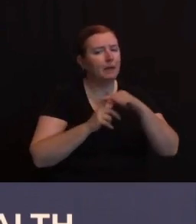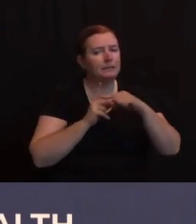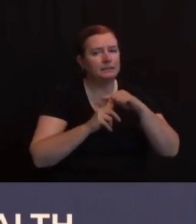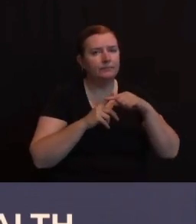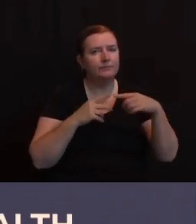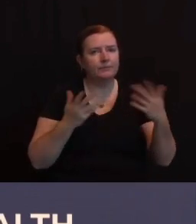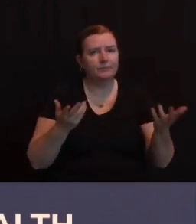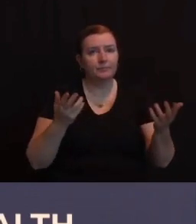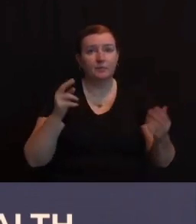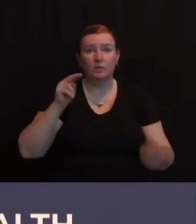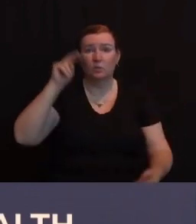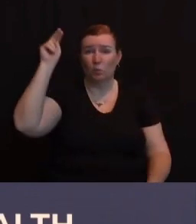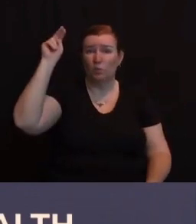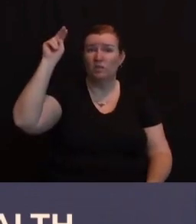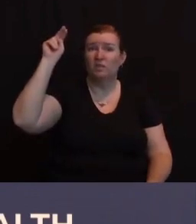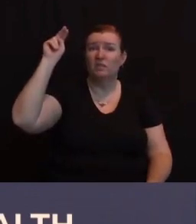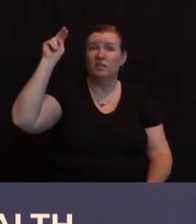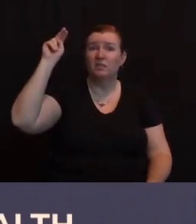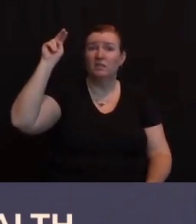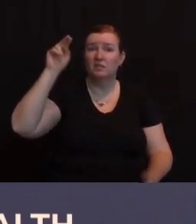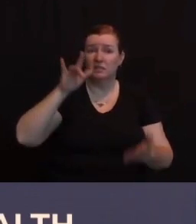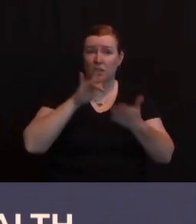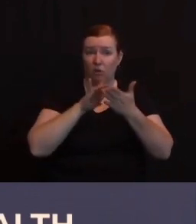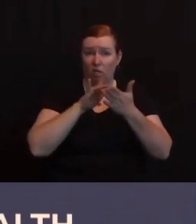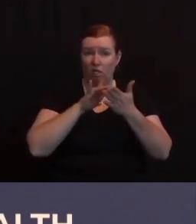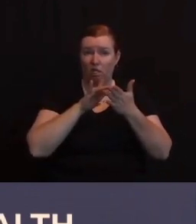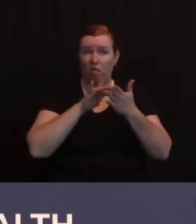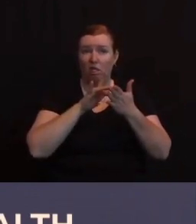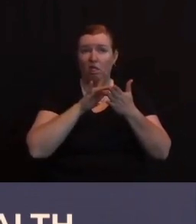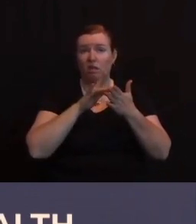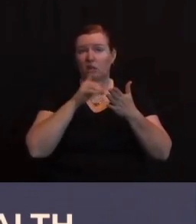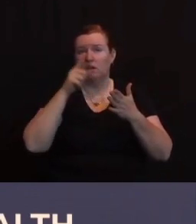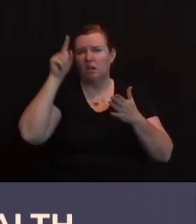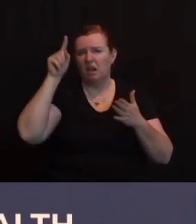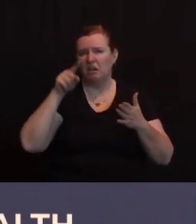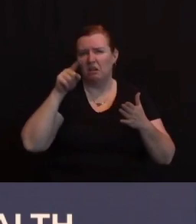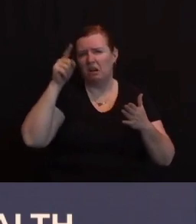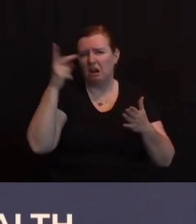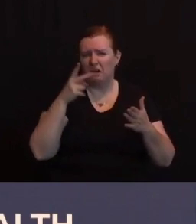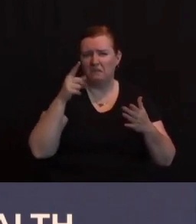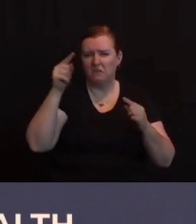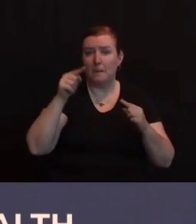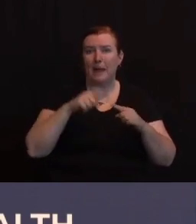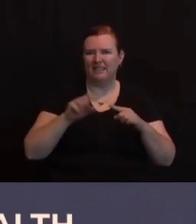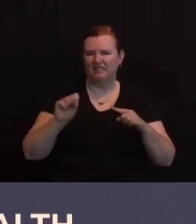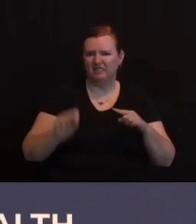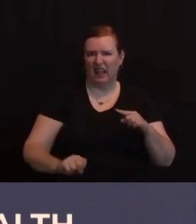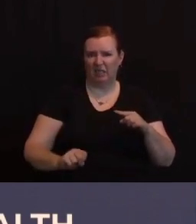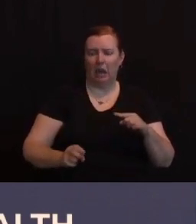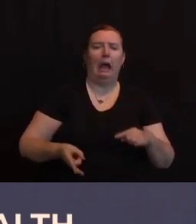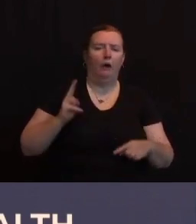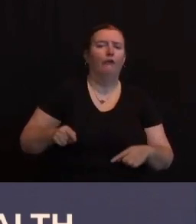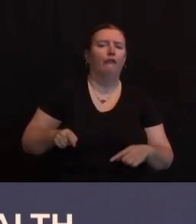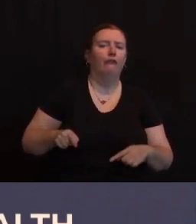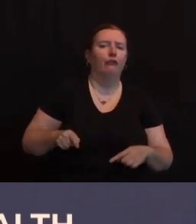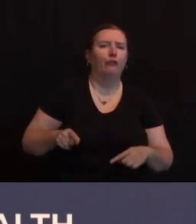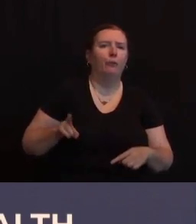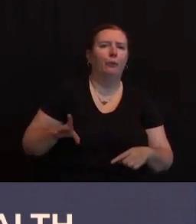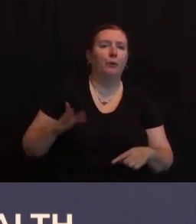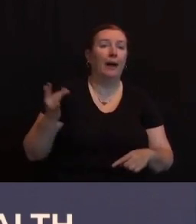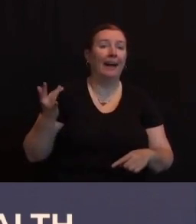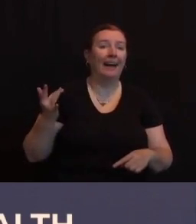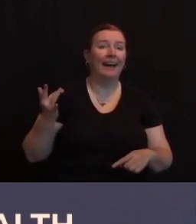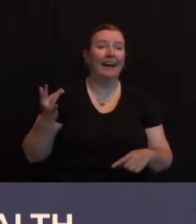number is, basically 1.5 to 2, and you got a higher number in the south. I assume there's a big shore activity piece of